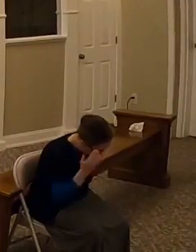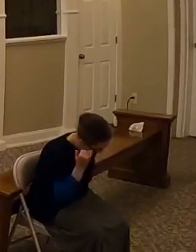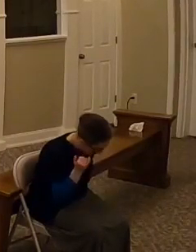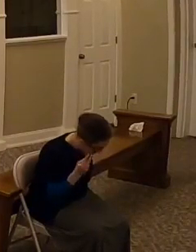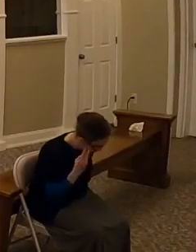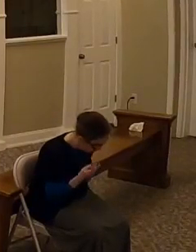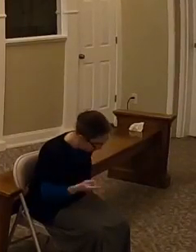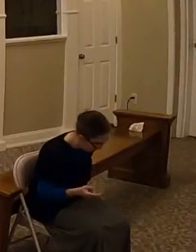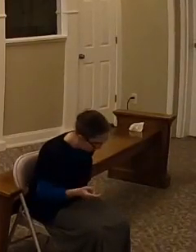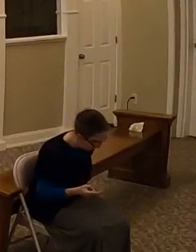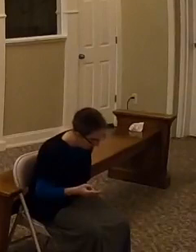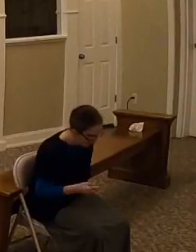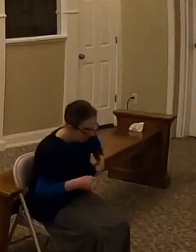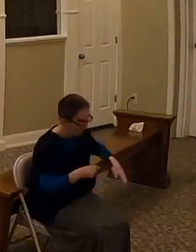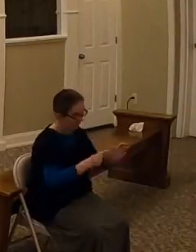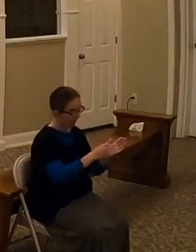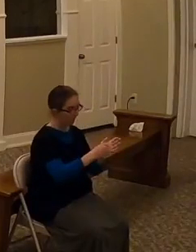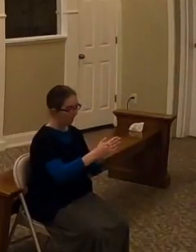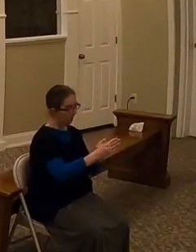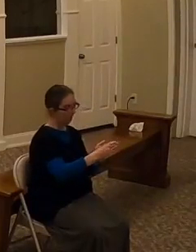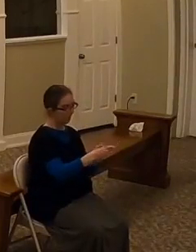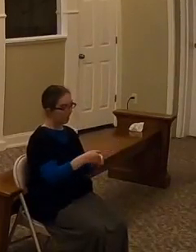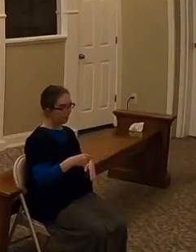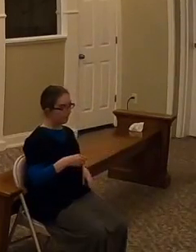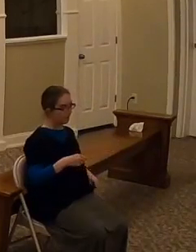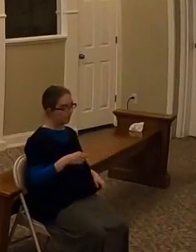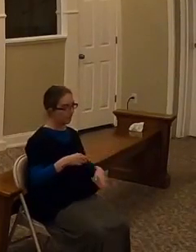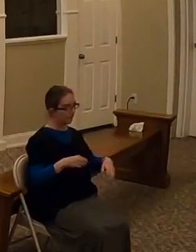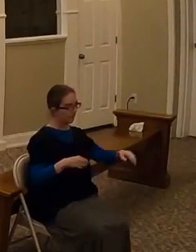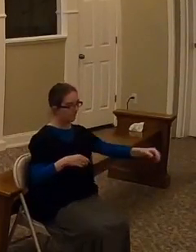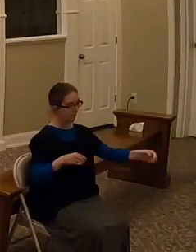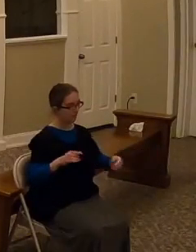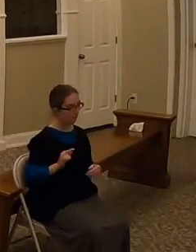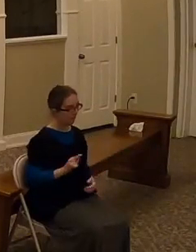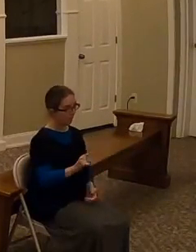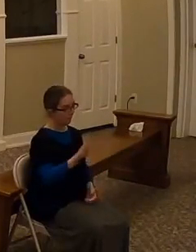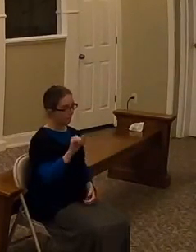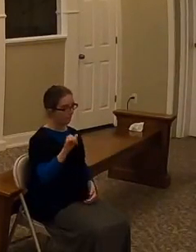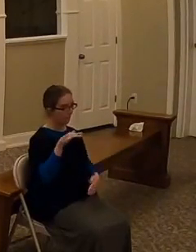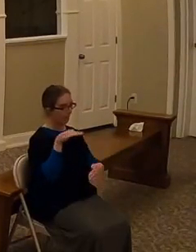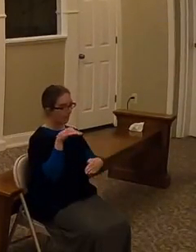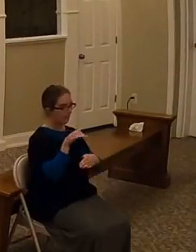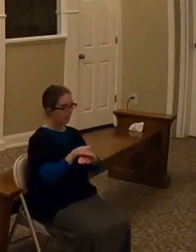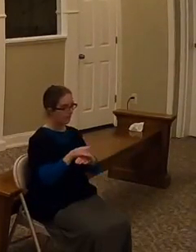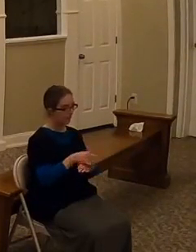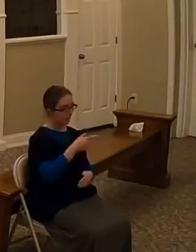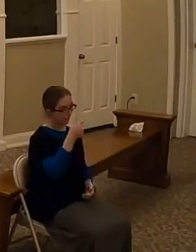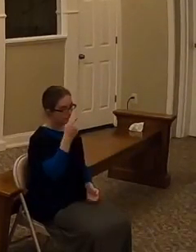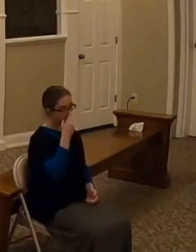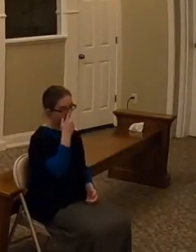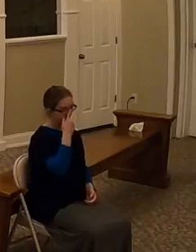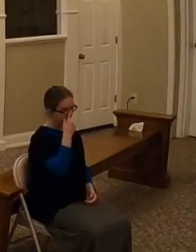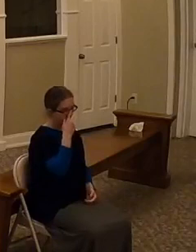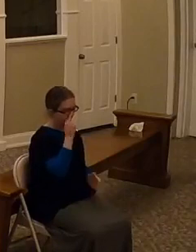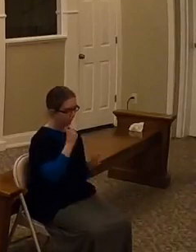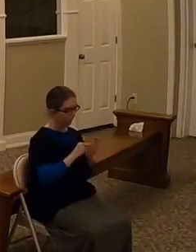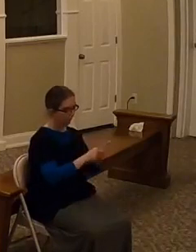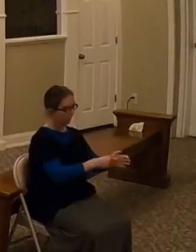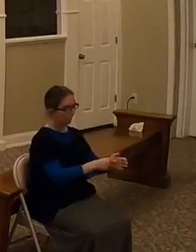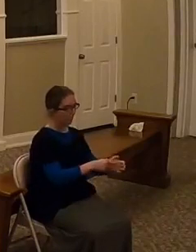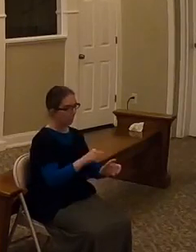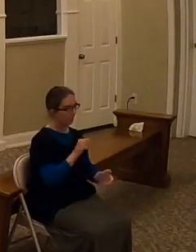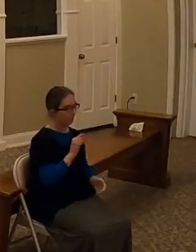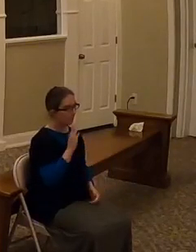see all these fly by night, and I don't want to call them that, but that's what they are, because they prove themselves to be